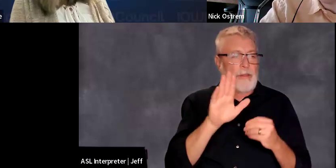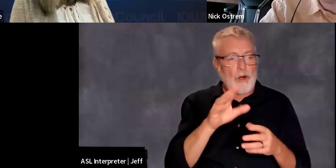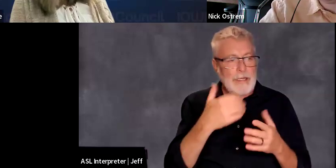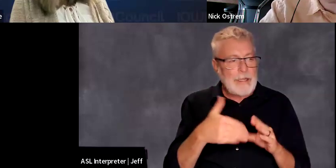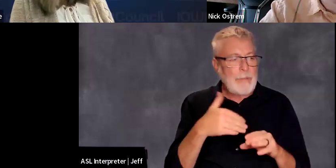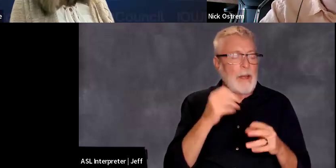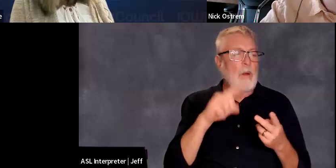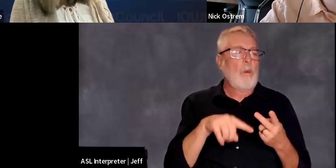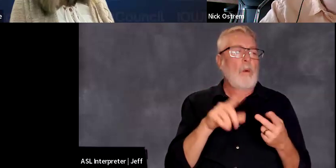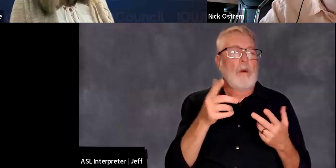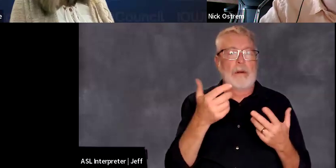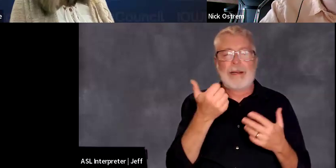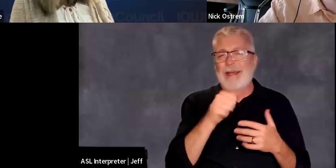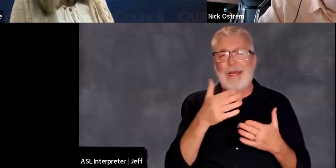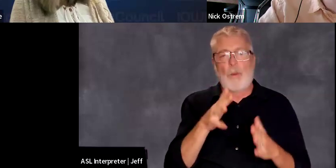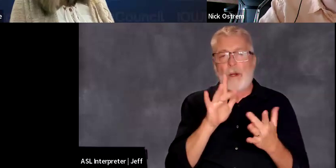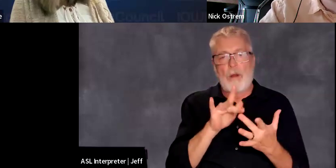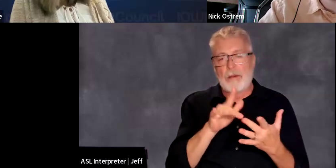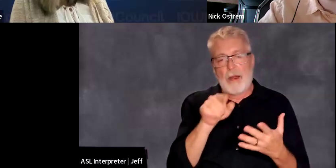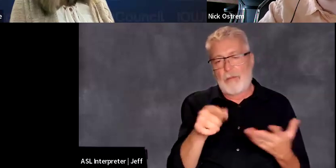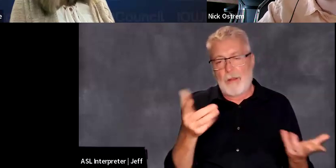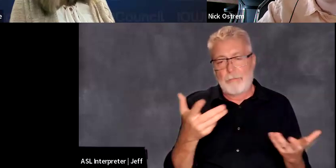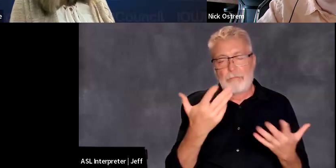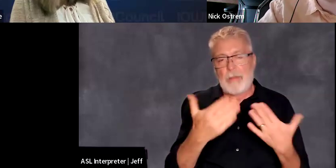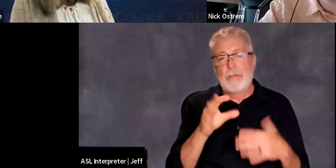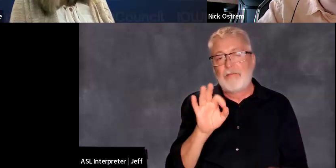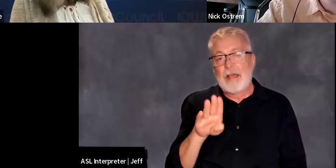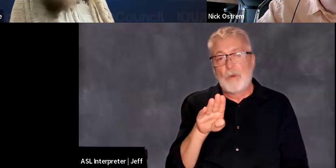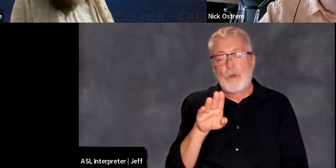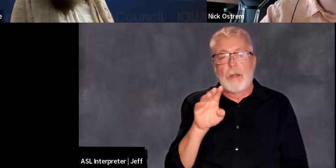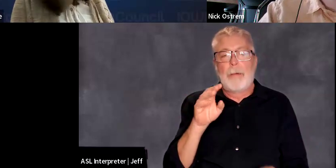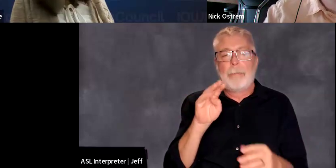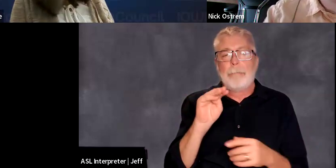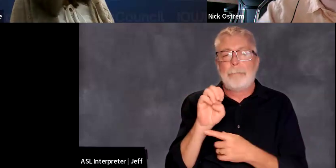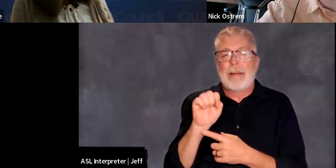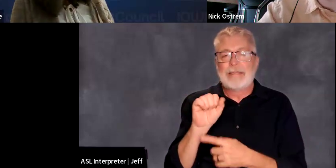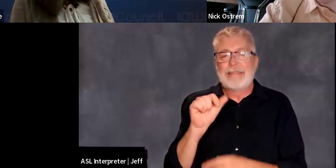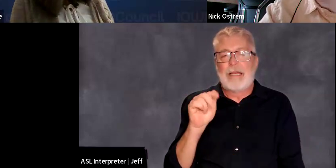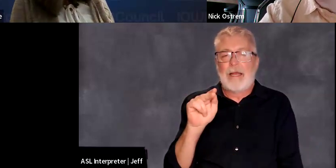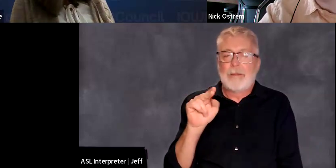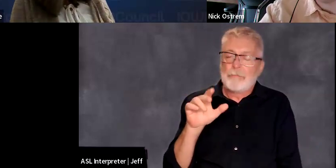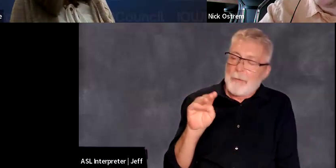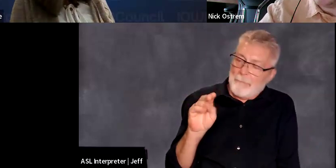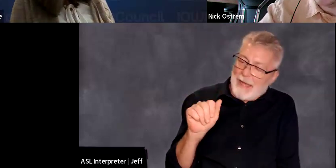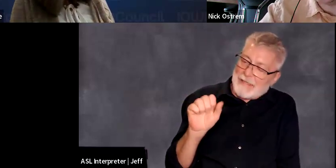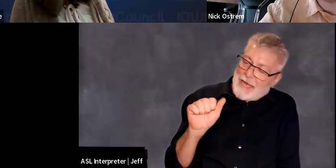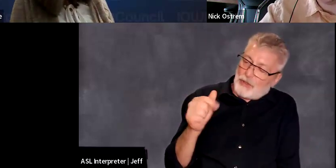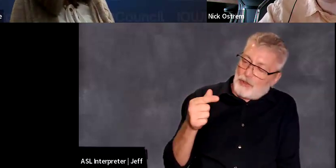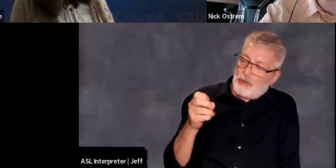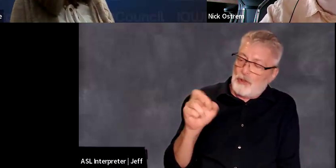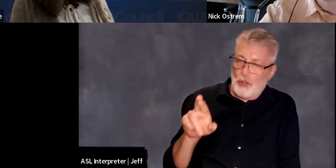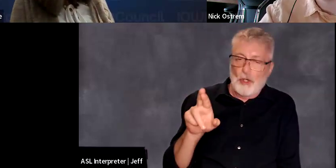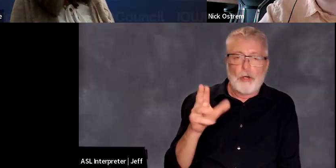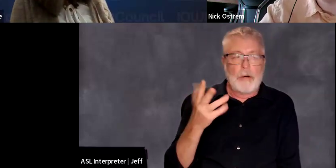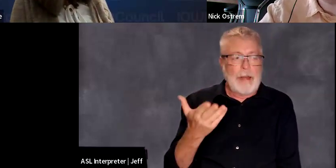or really any way to contact someone. Like it could be Facebook Messenger. I don't know. It depends on them. But you'll have a couple of spaces for